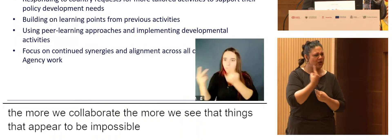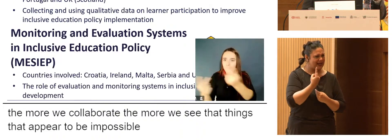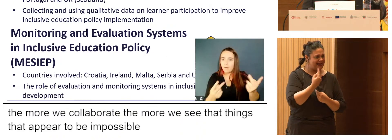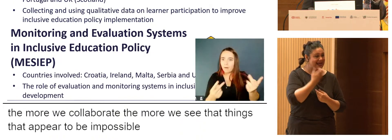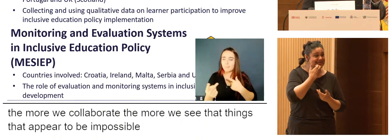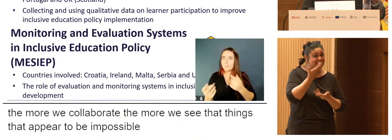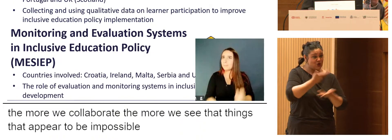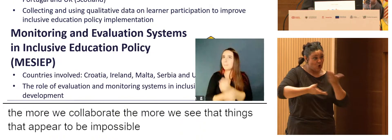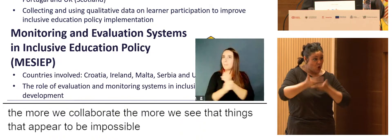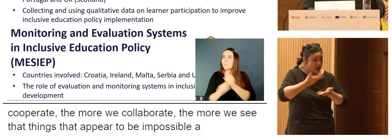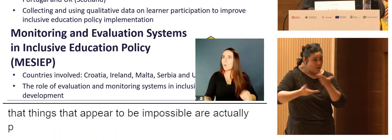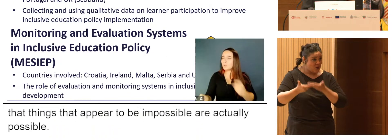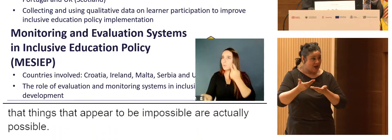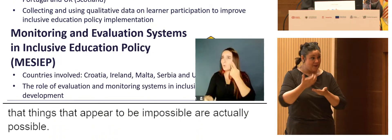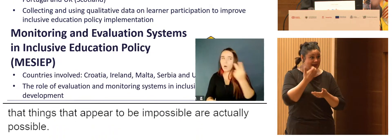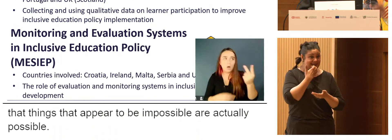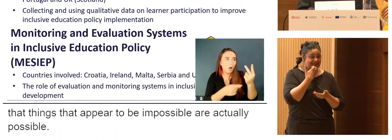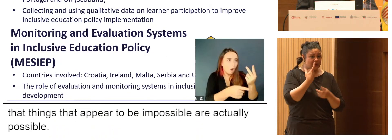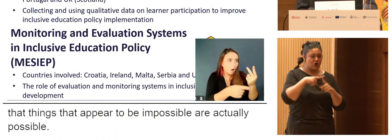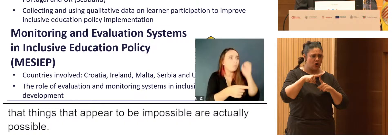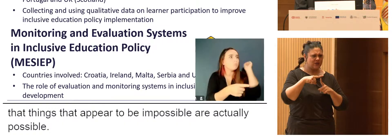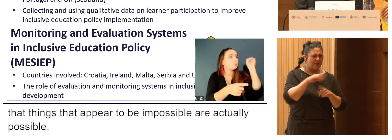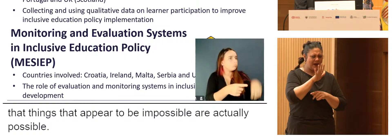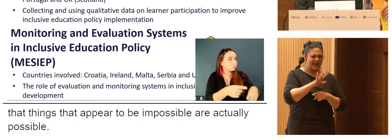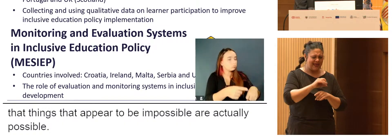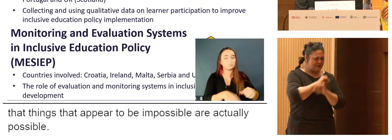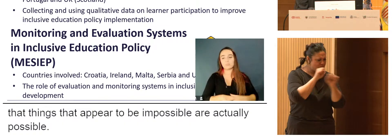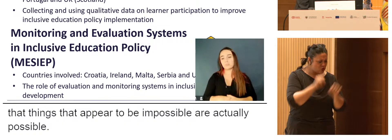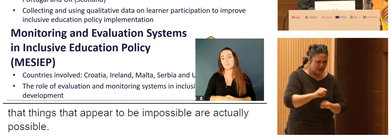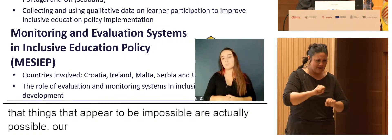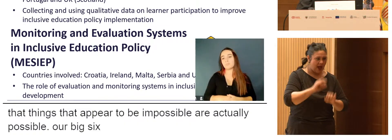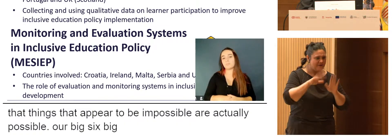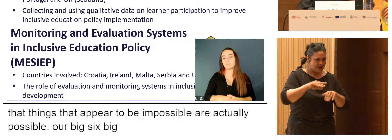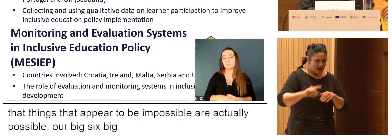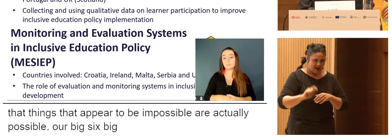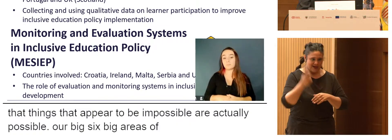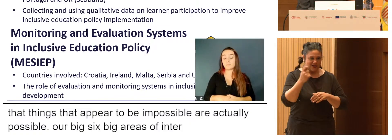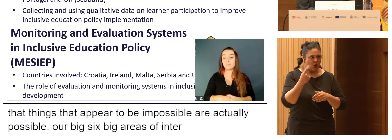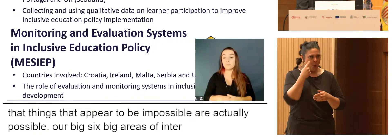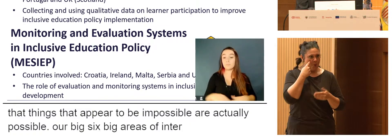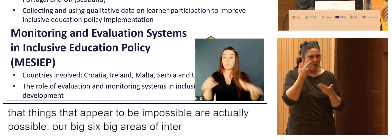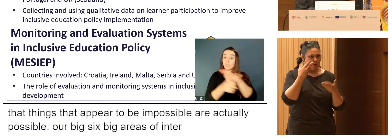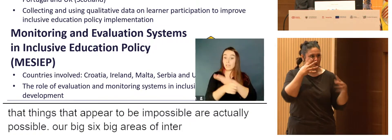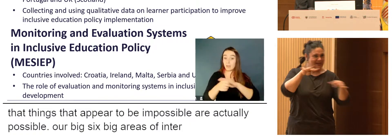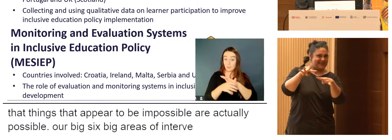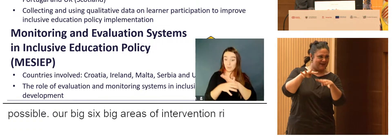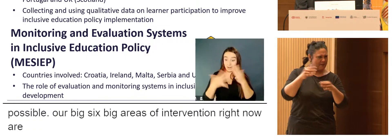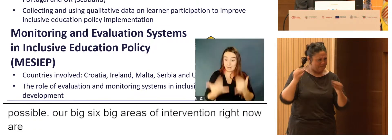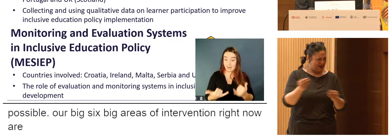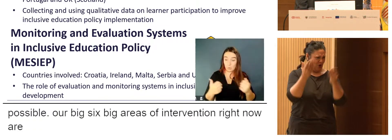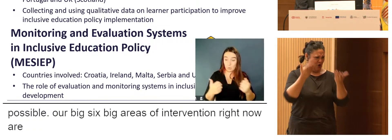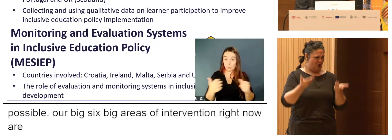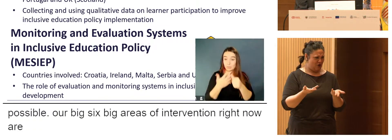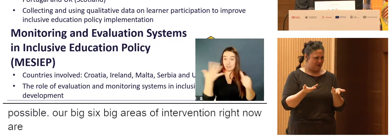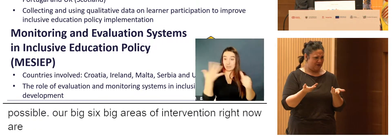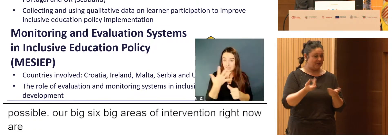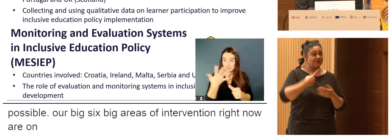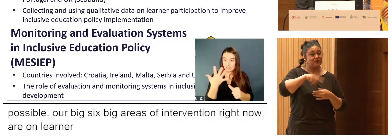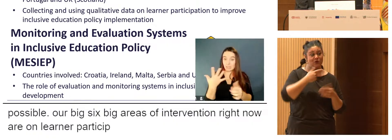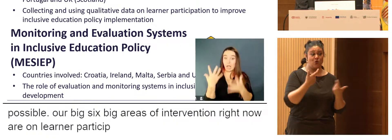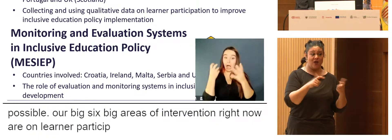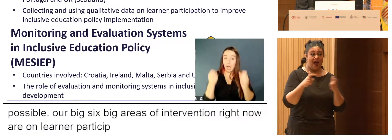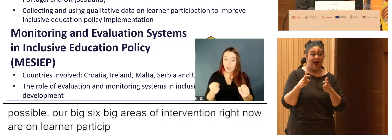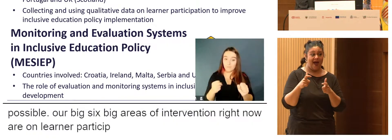possible. Our six big areas of intervention right now are on learner participation